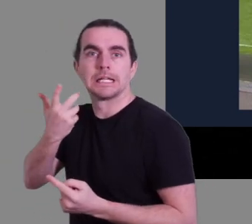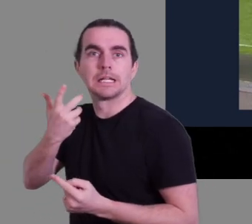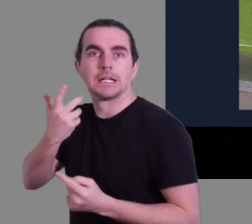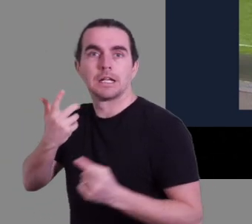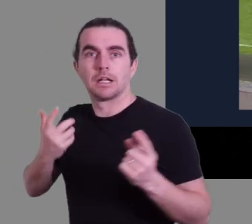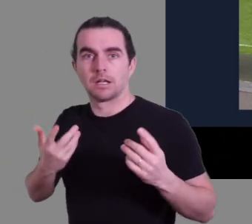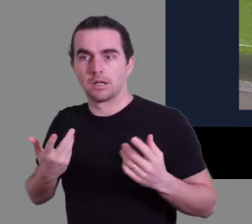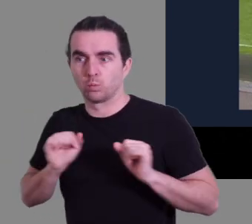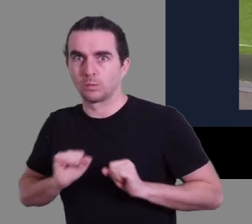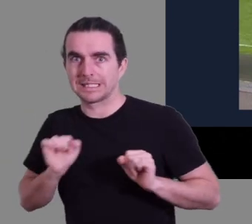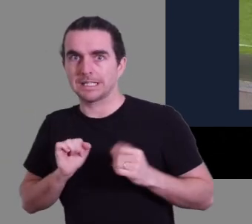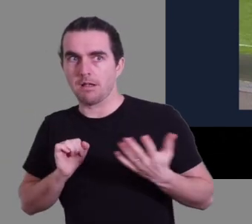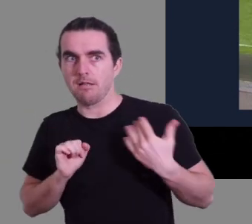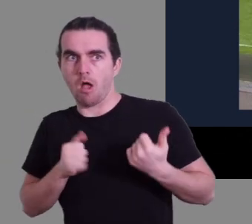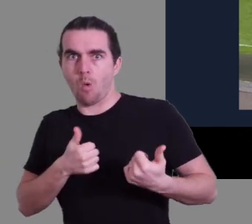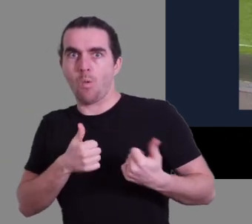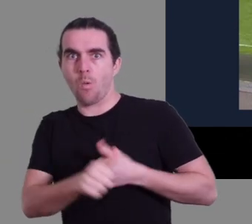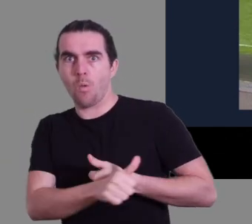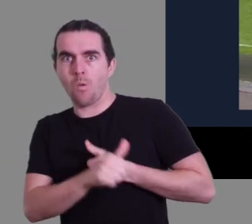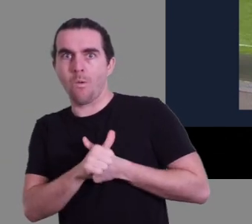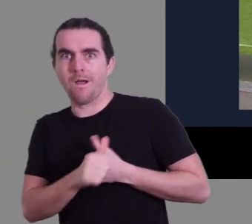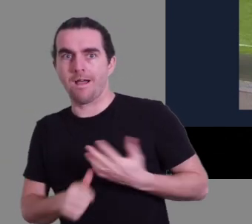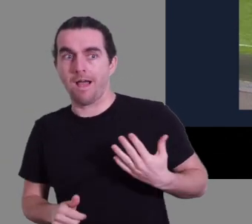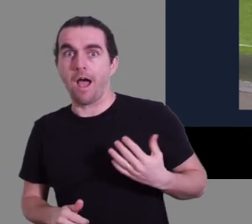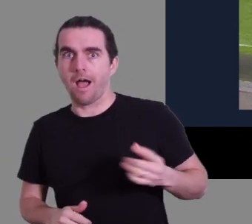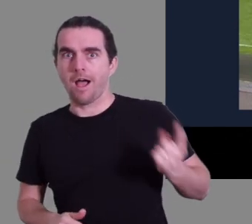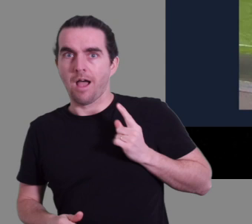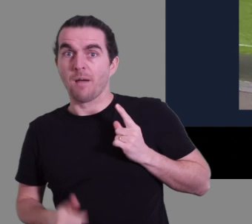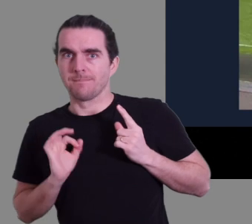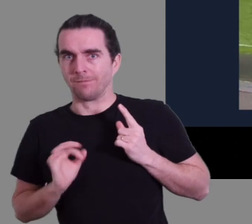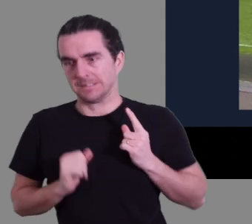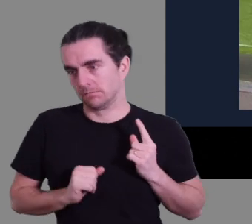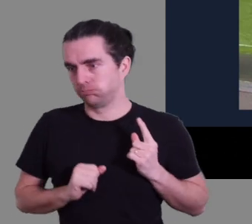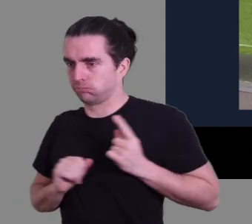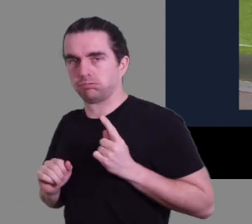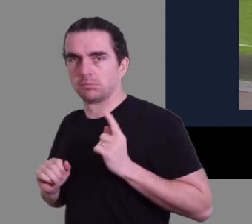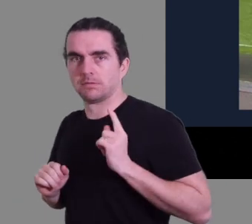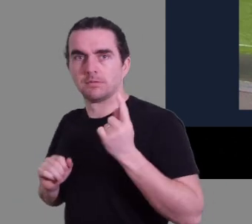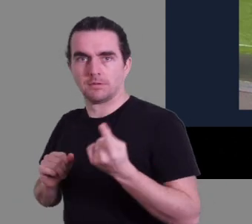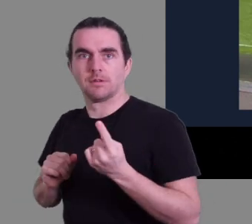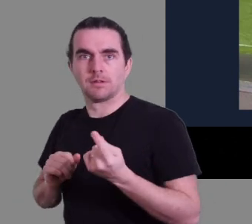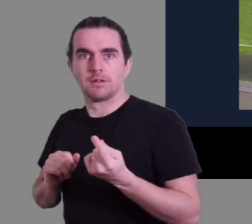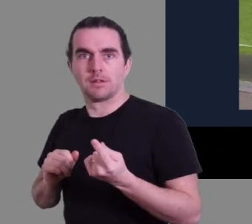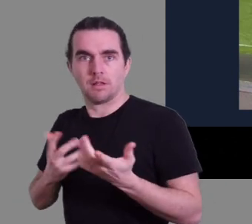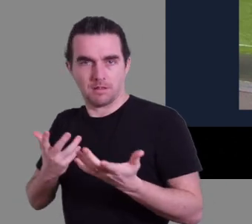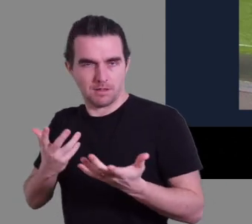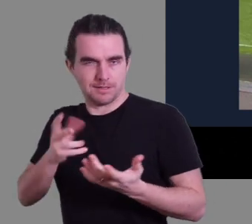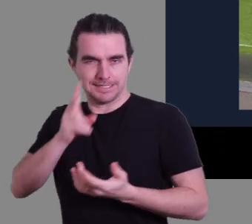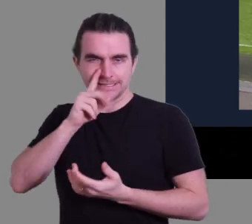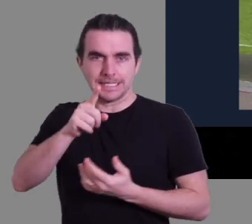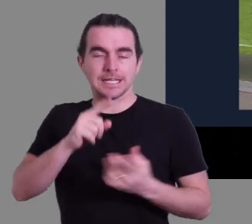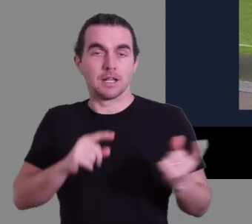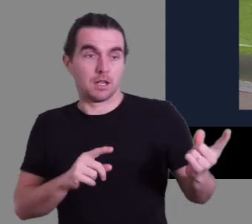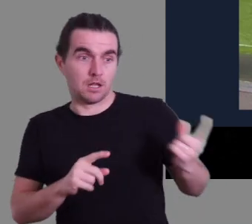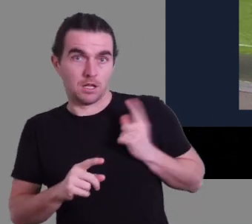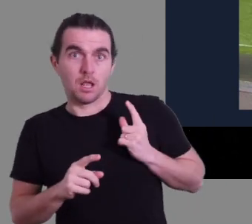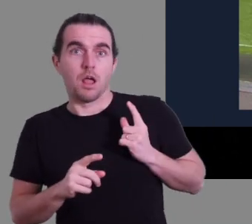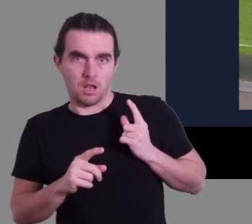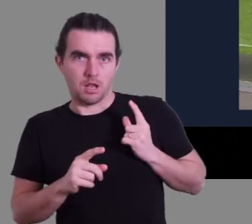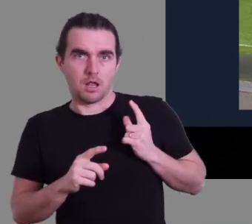to his advantage, which is, absolutely vital here. And then in that